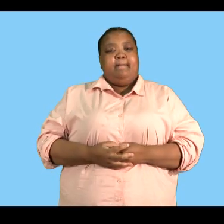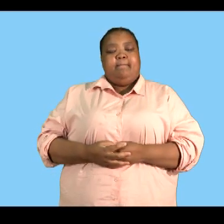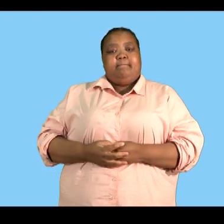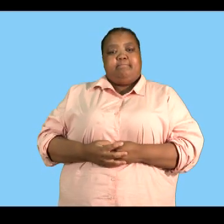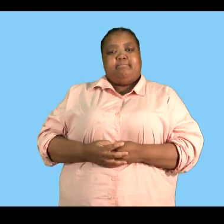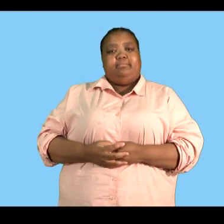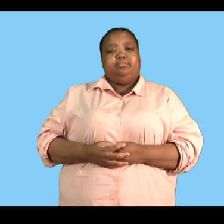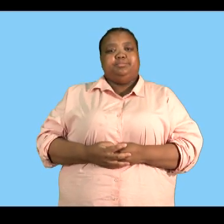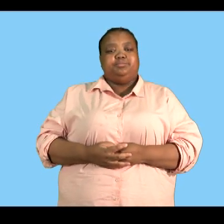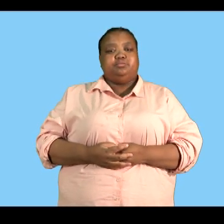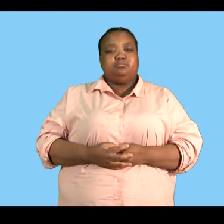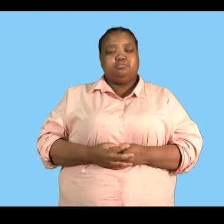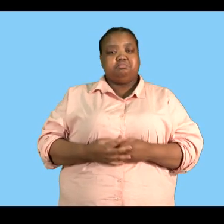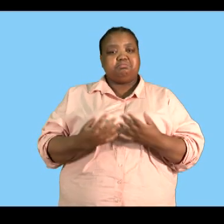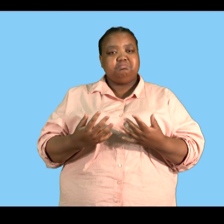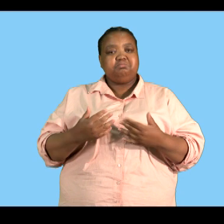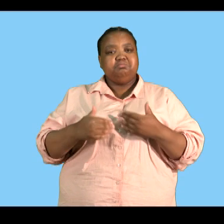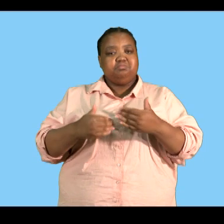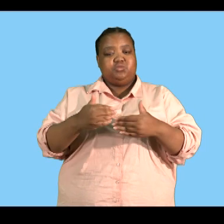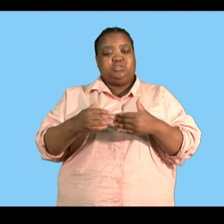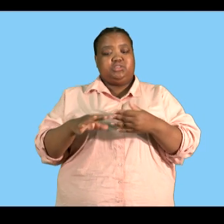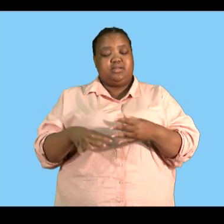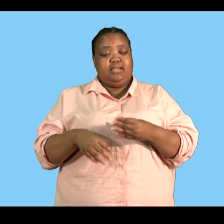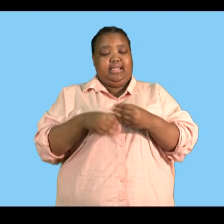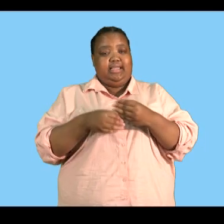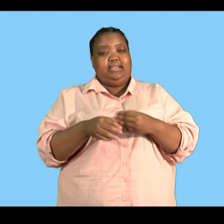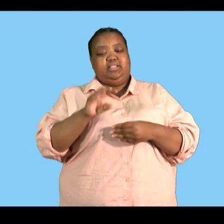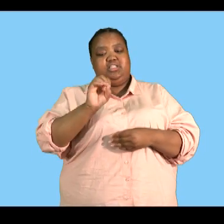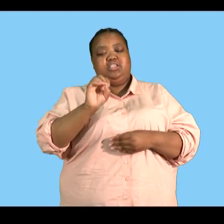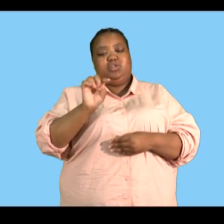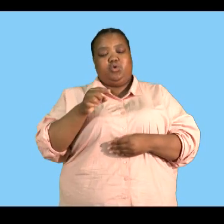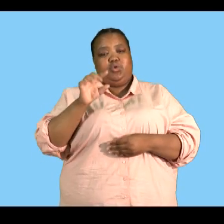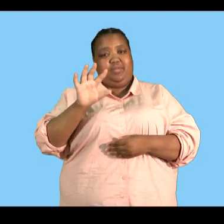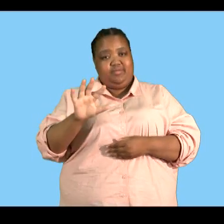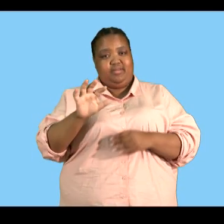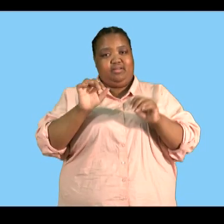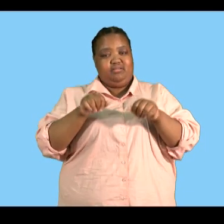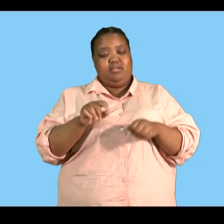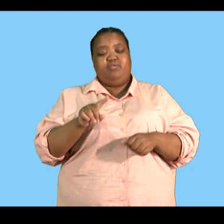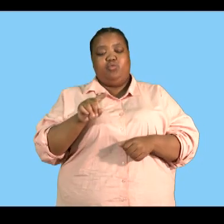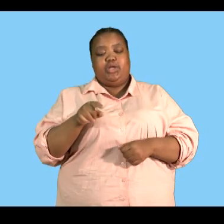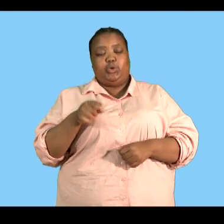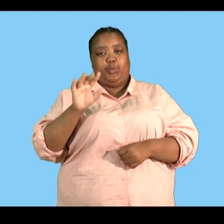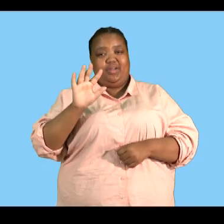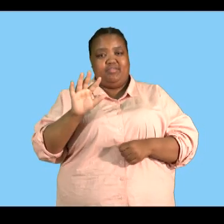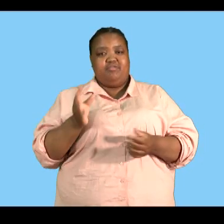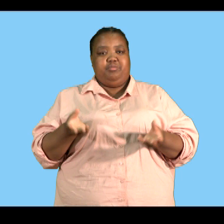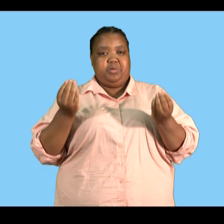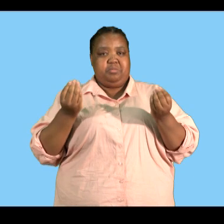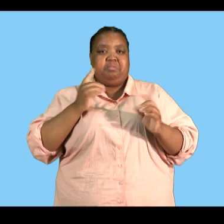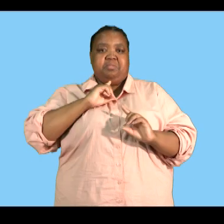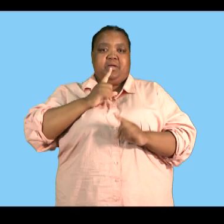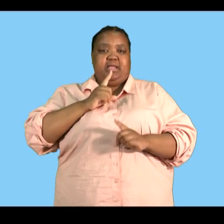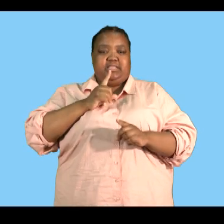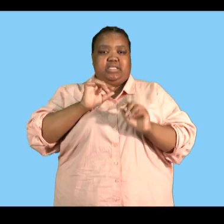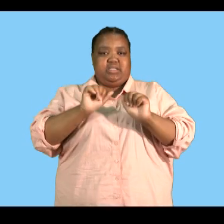this value in between. And when you continue adding 0.5, you will get 1.5.